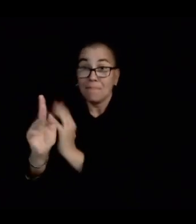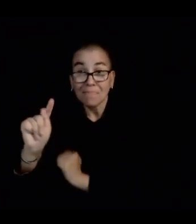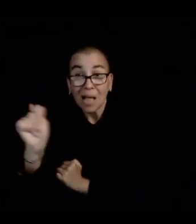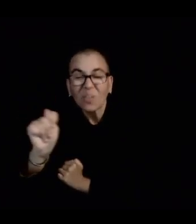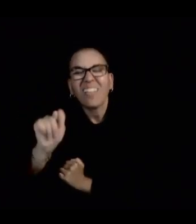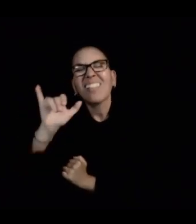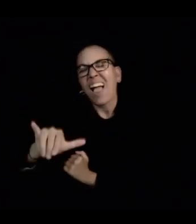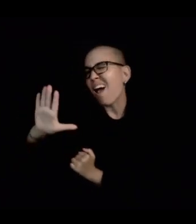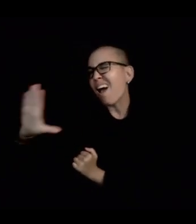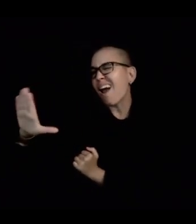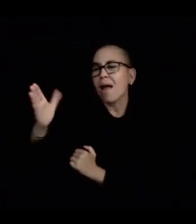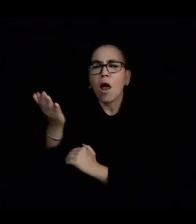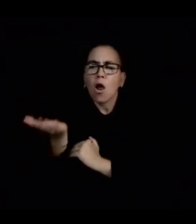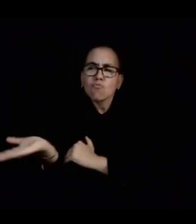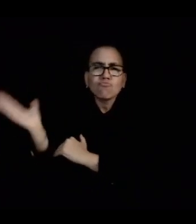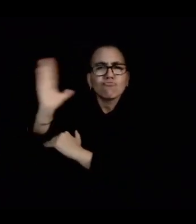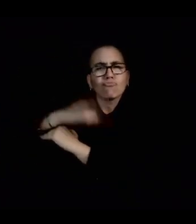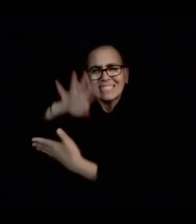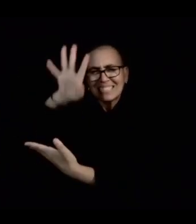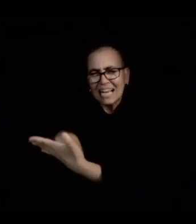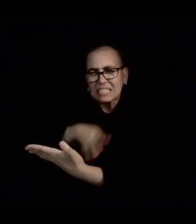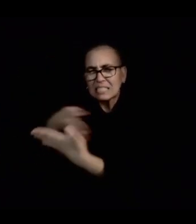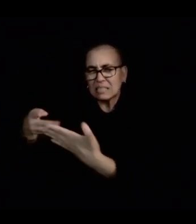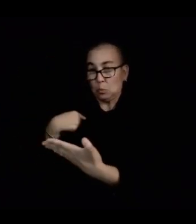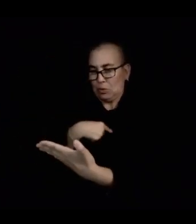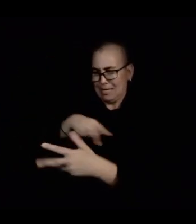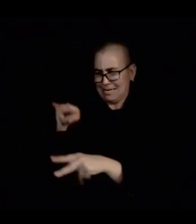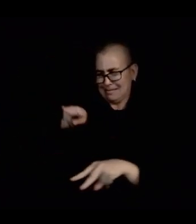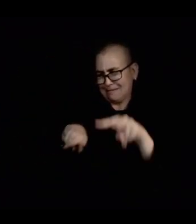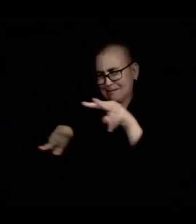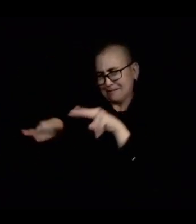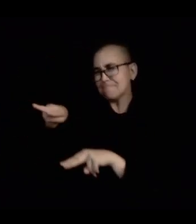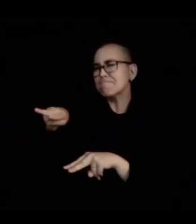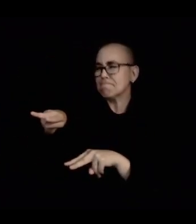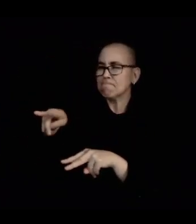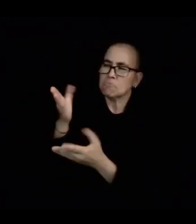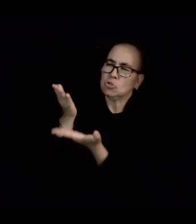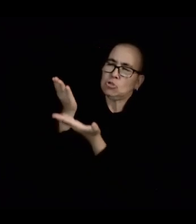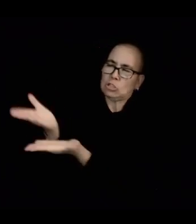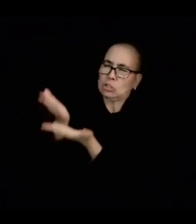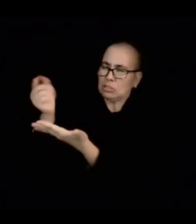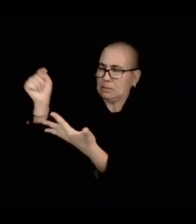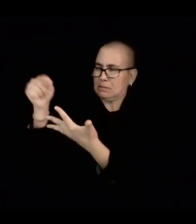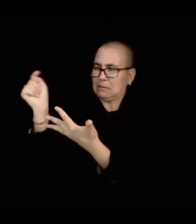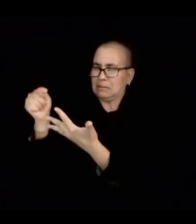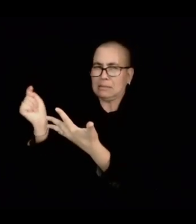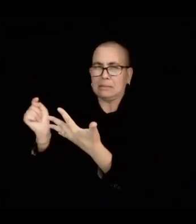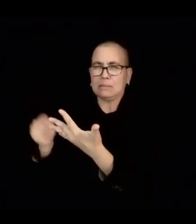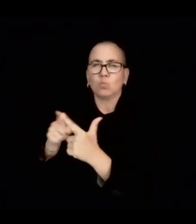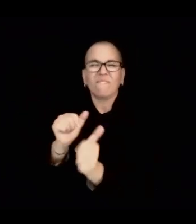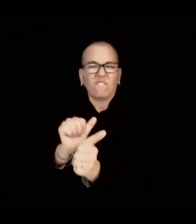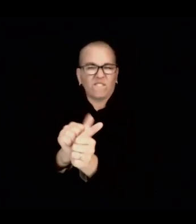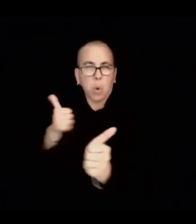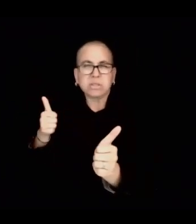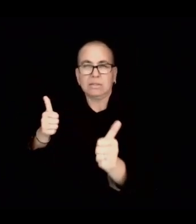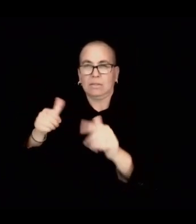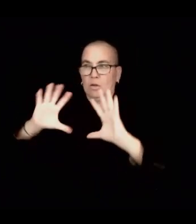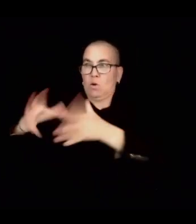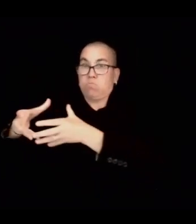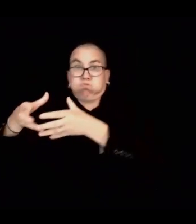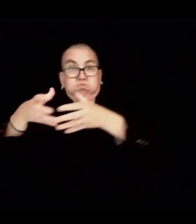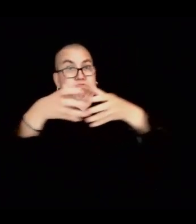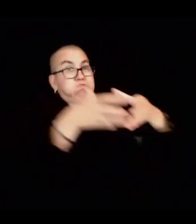recommendations for how they screen employees, how they ensure that employees can social distance, if there are any physical